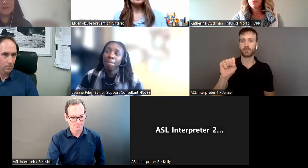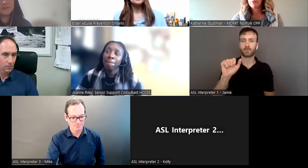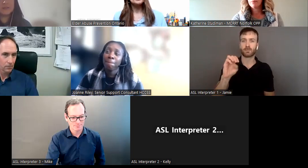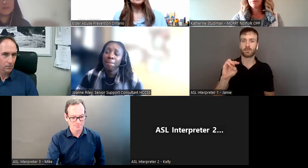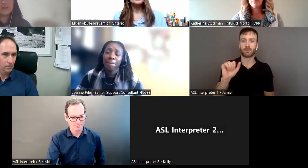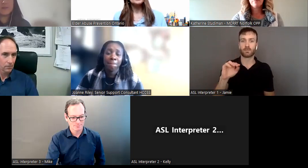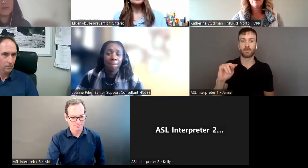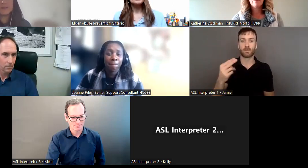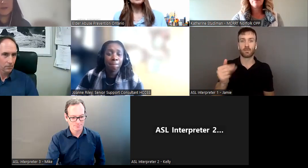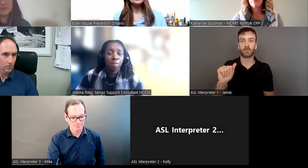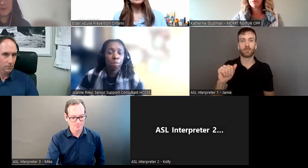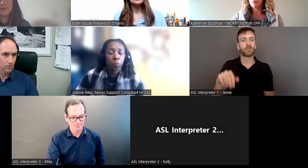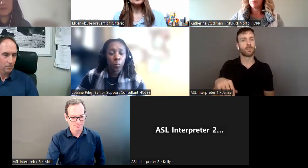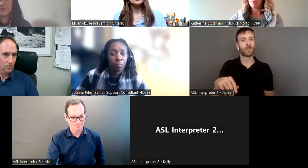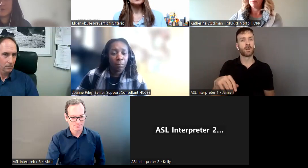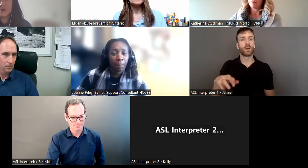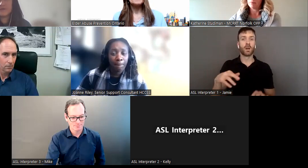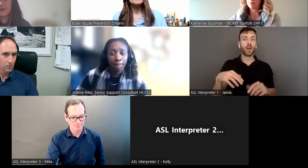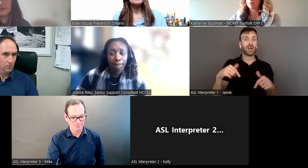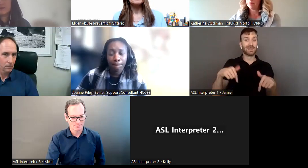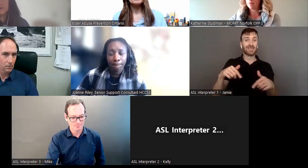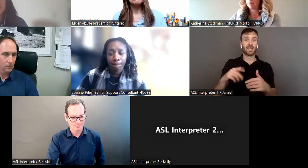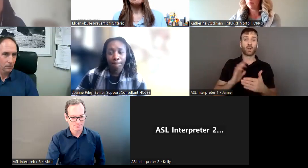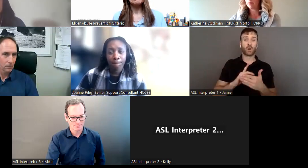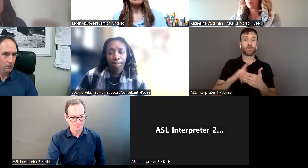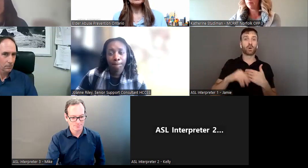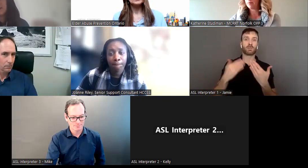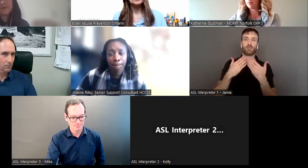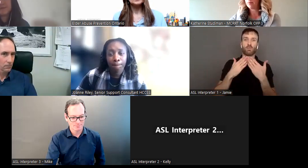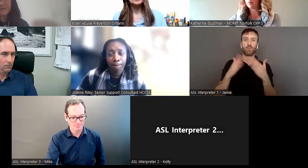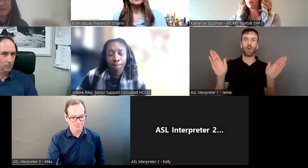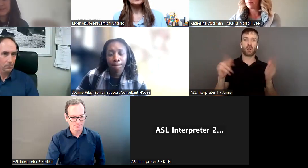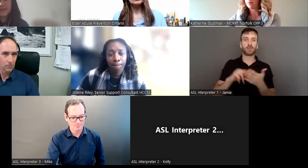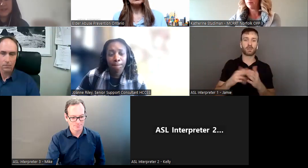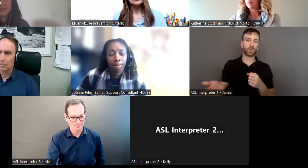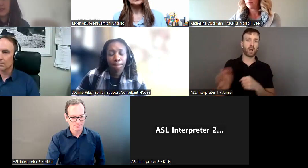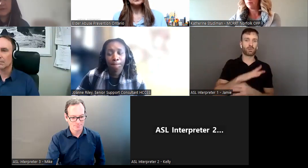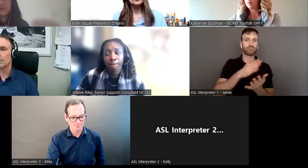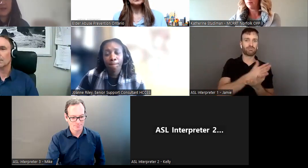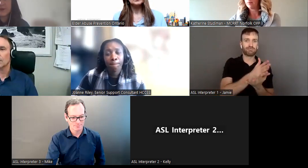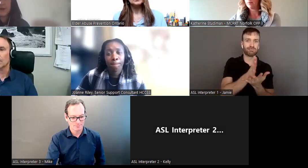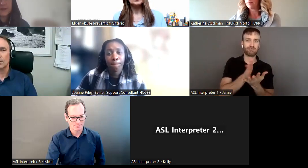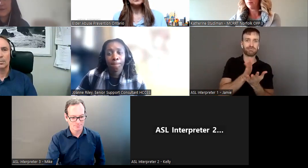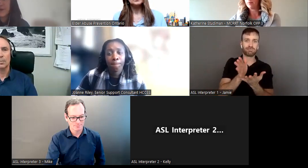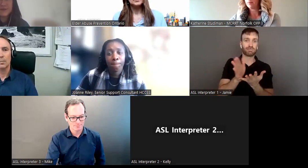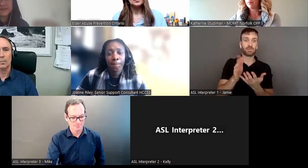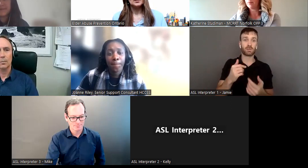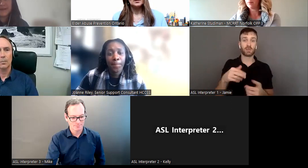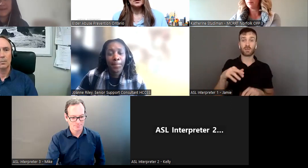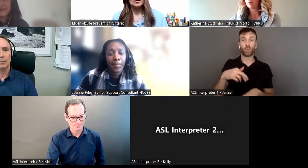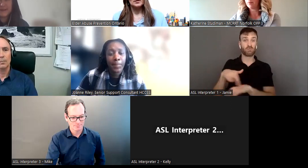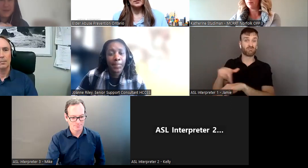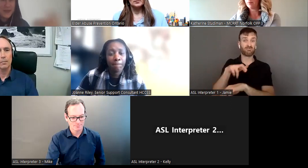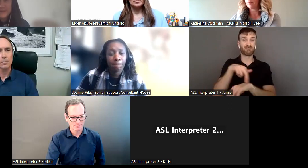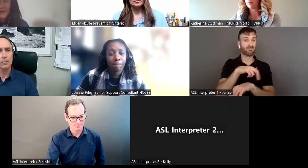For referrals, because our program is so broad, we cover so much stuff. Referrals can go to anywhere, kind of like what Brad was saying,